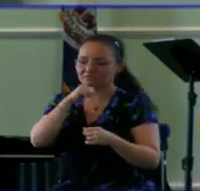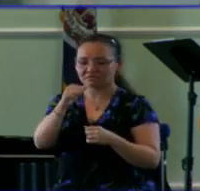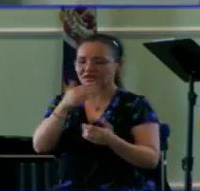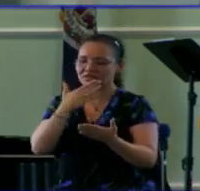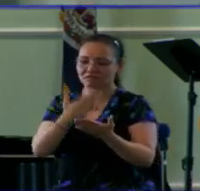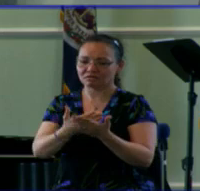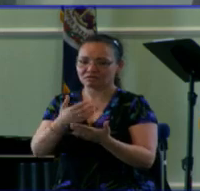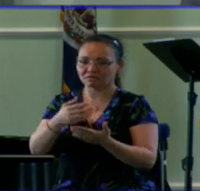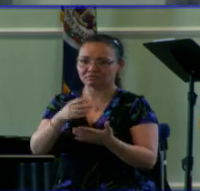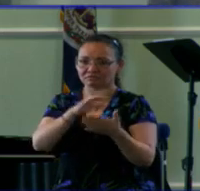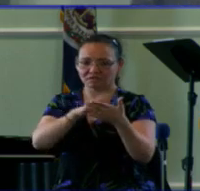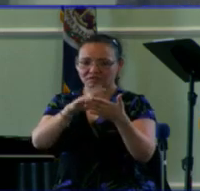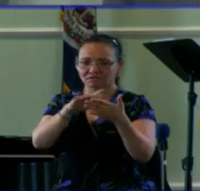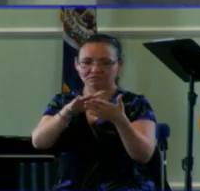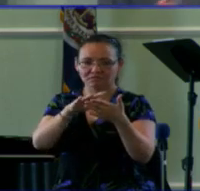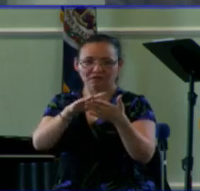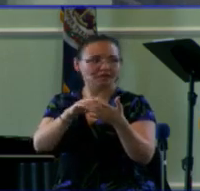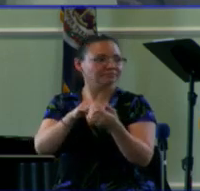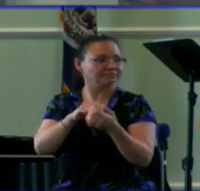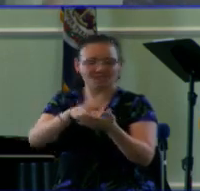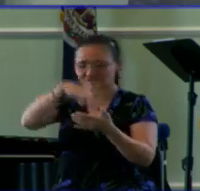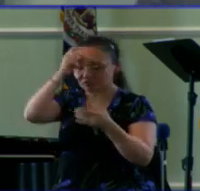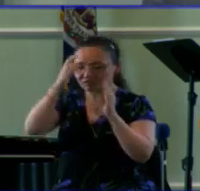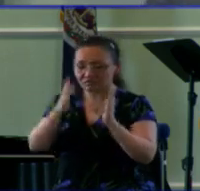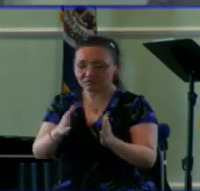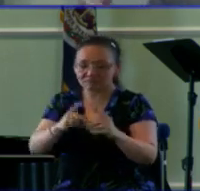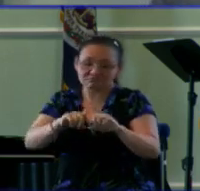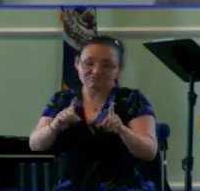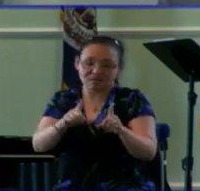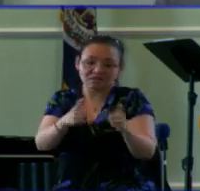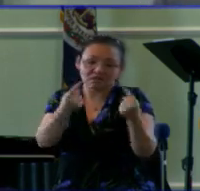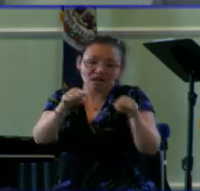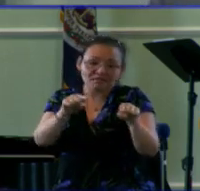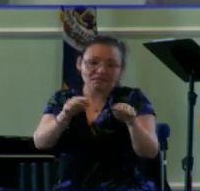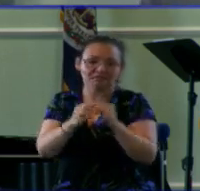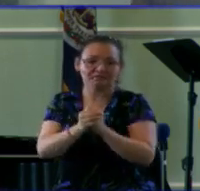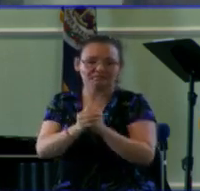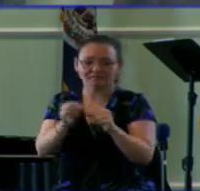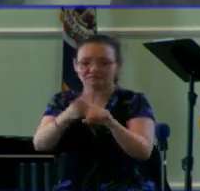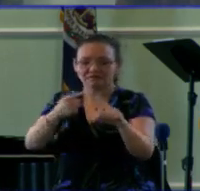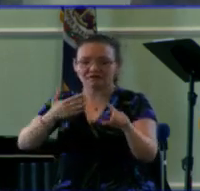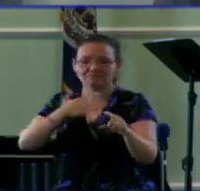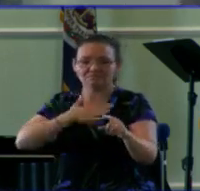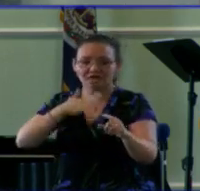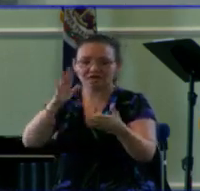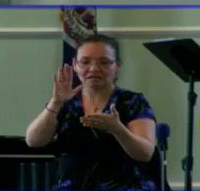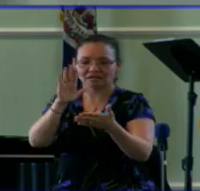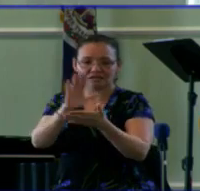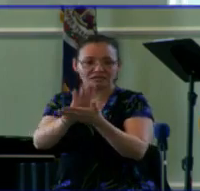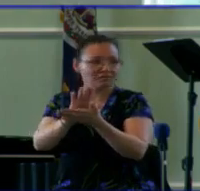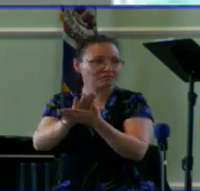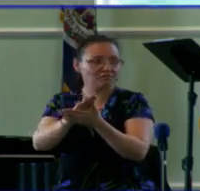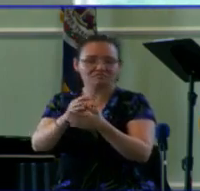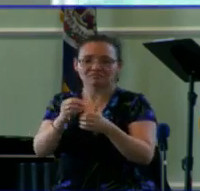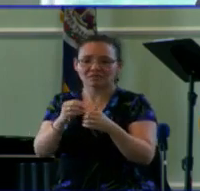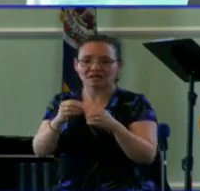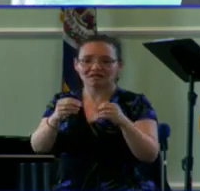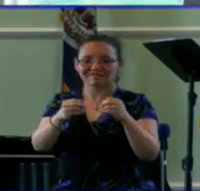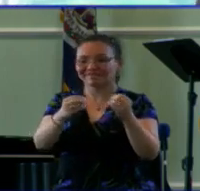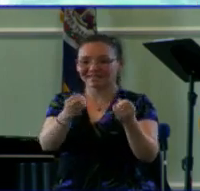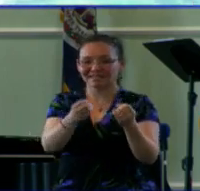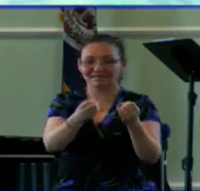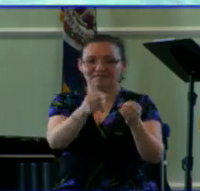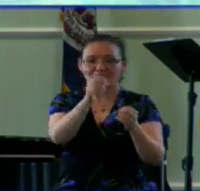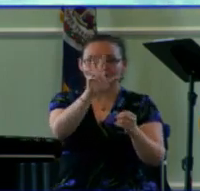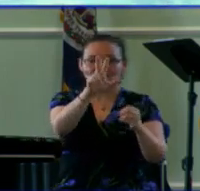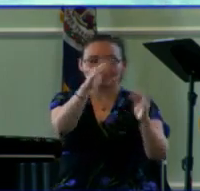se, but somehow I was chosen to go from my school. Over 3,000 students.